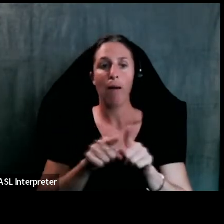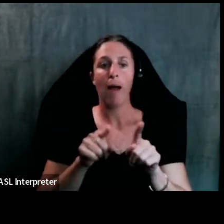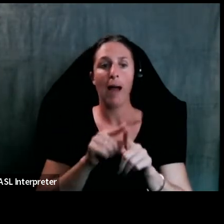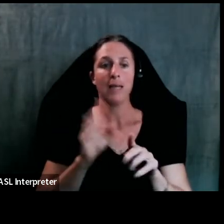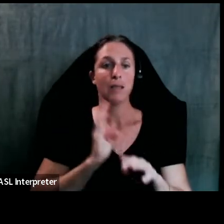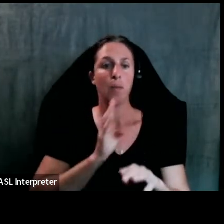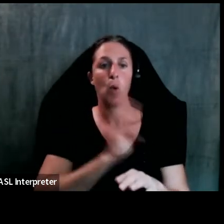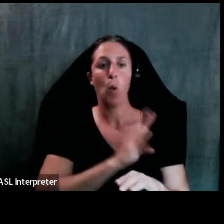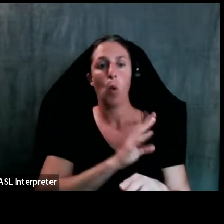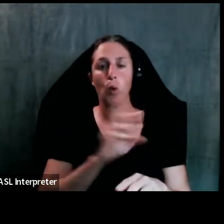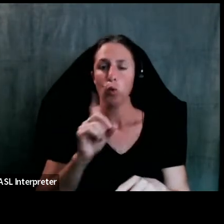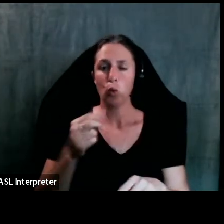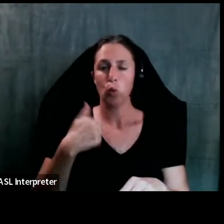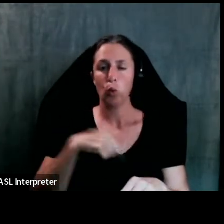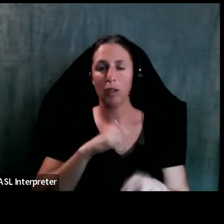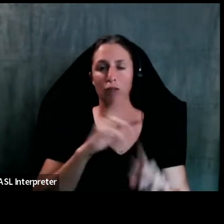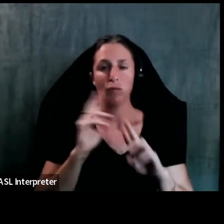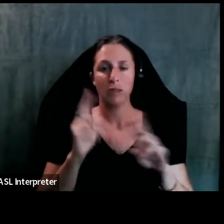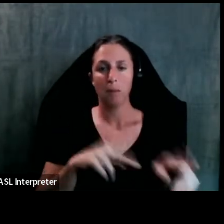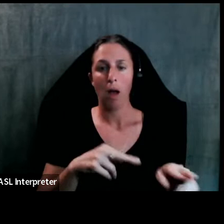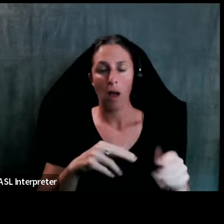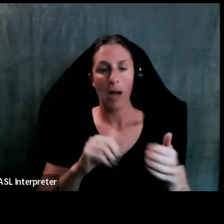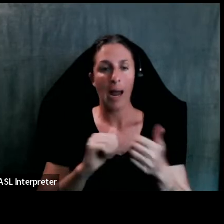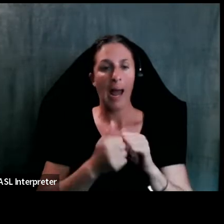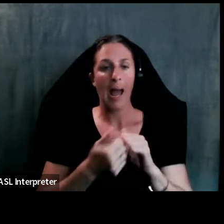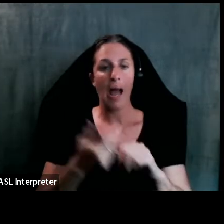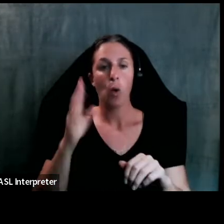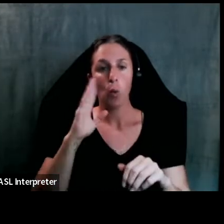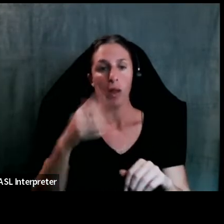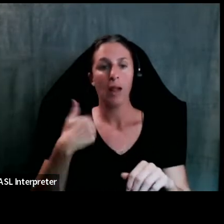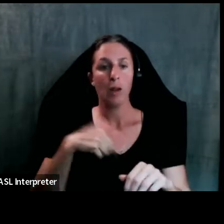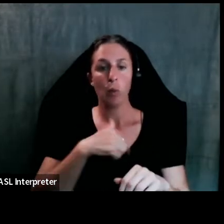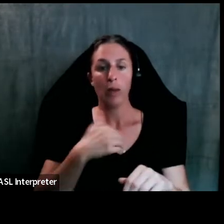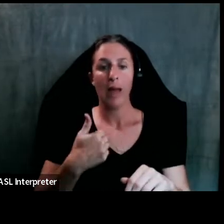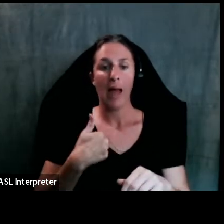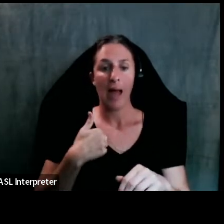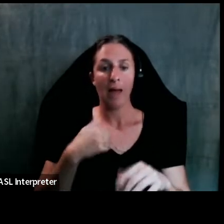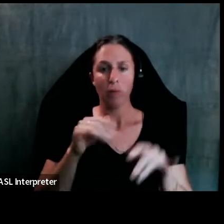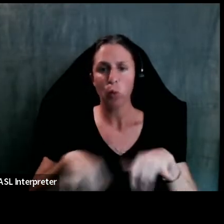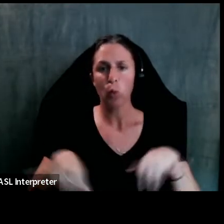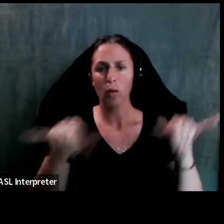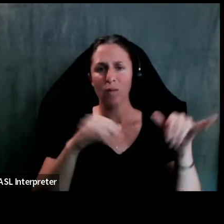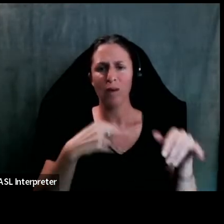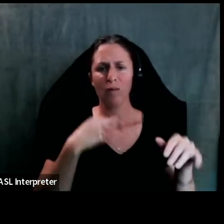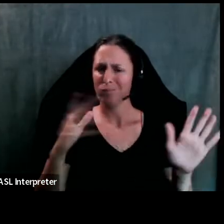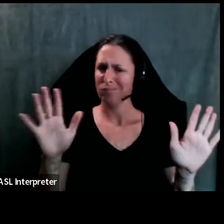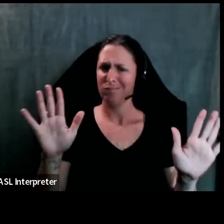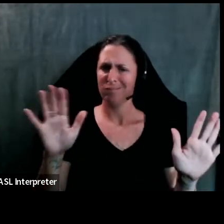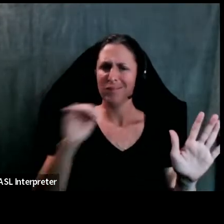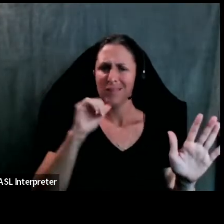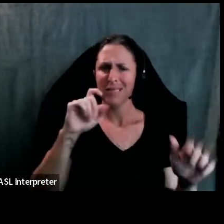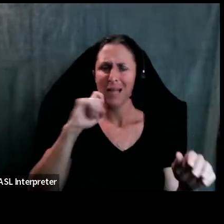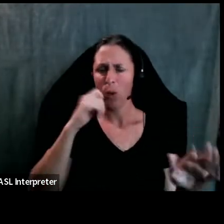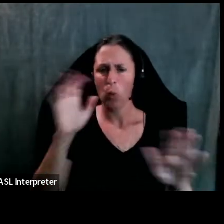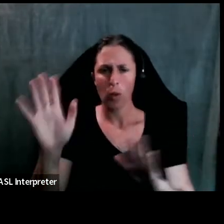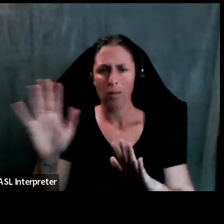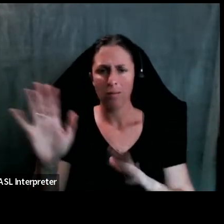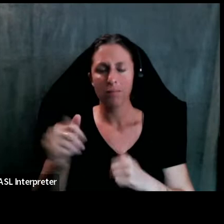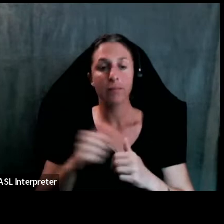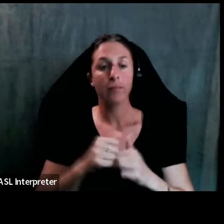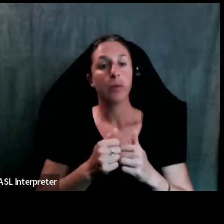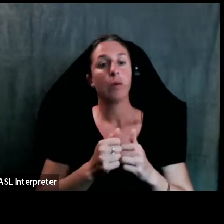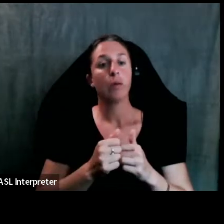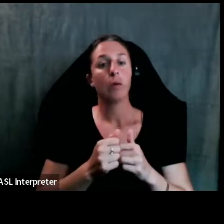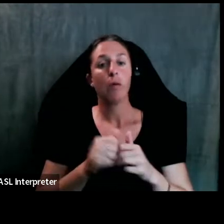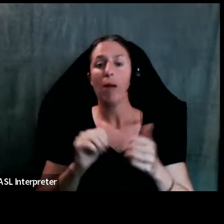respond to things like that? Like, how are we going to have a uniform voice to say that's not cool? Like, no matter what, like